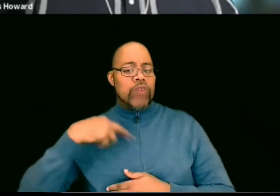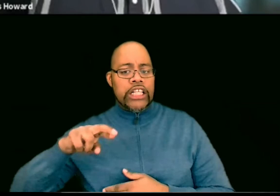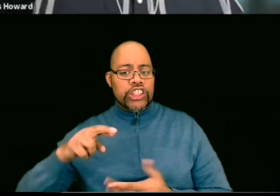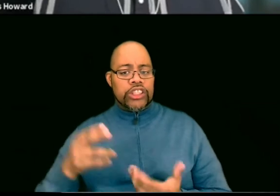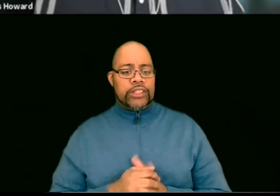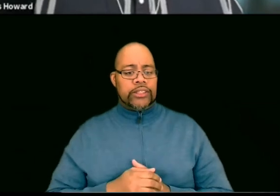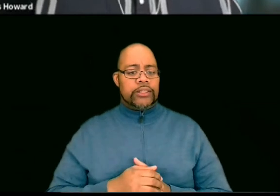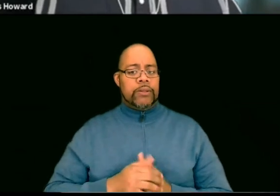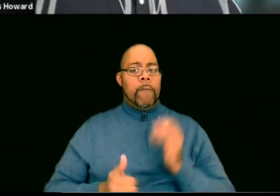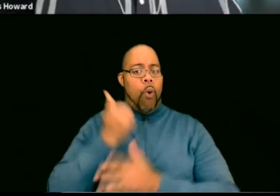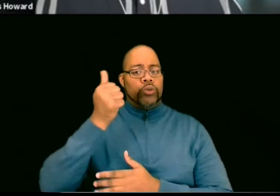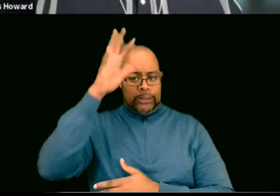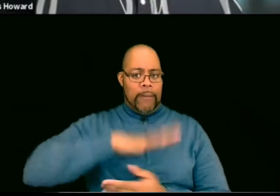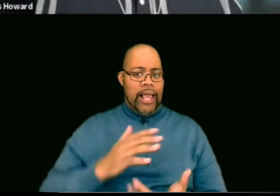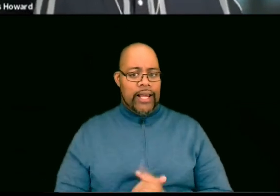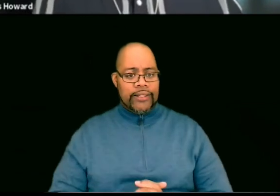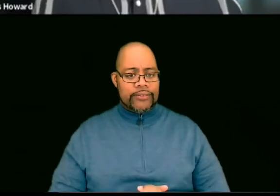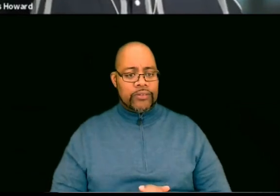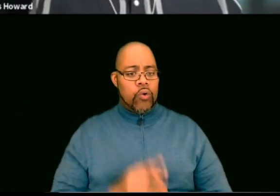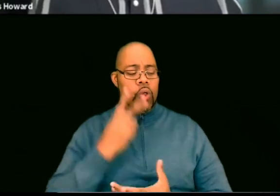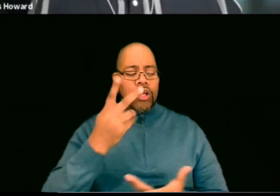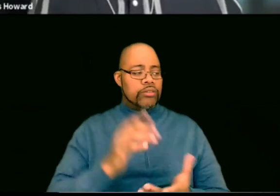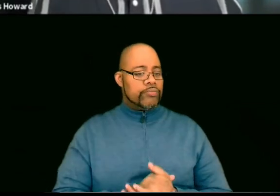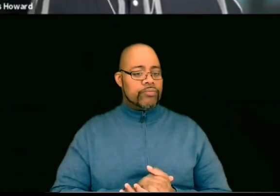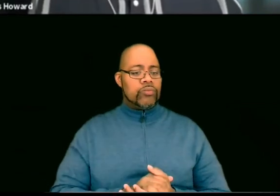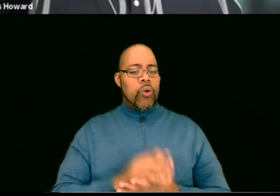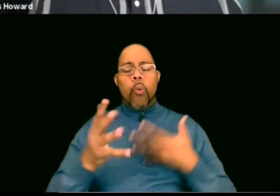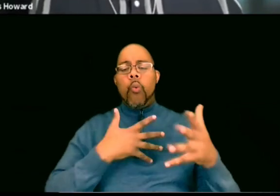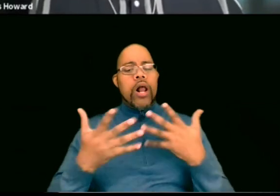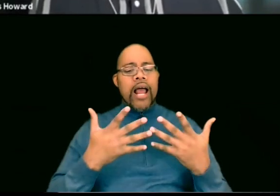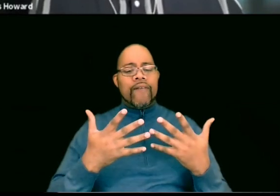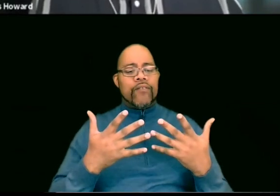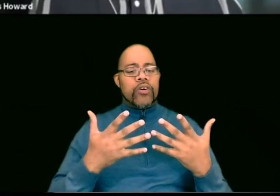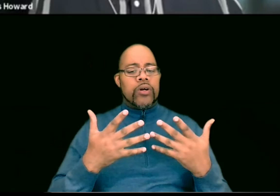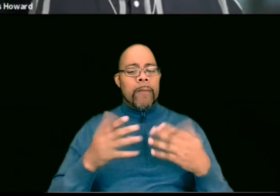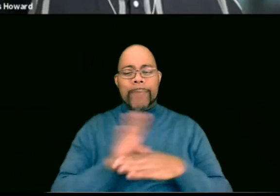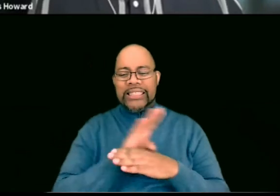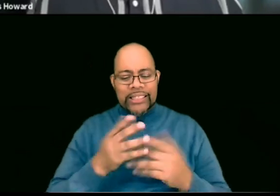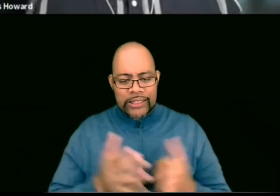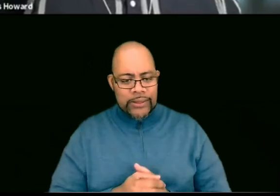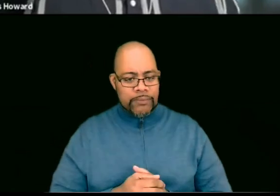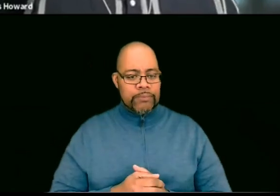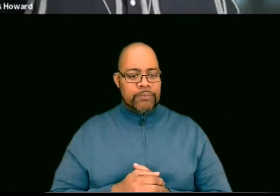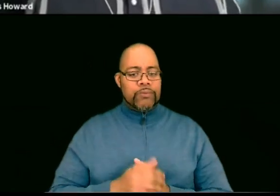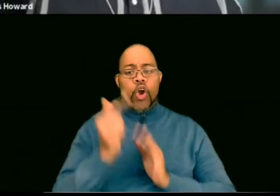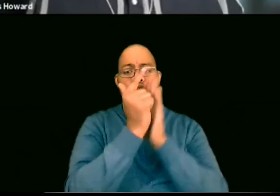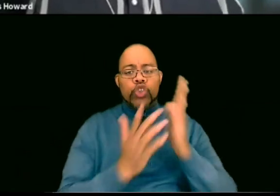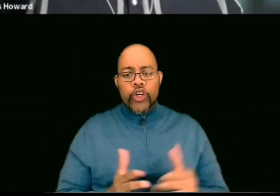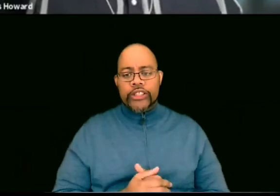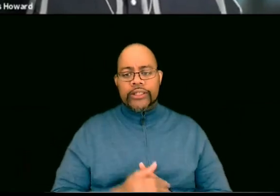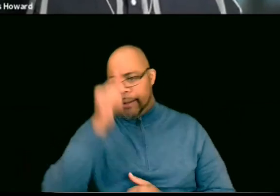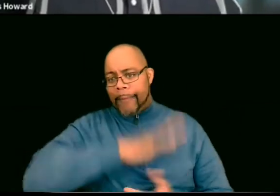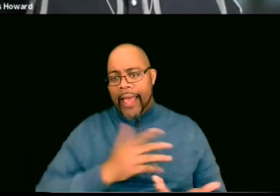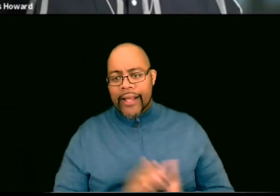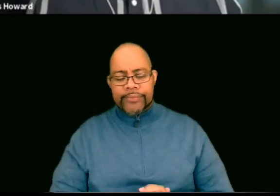clergy, most clergy were men. If we look at whatever endeavor it is,